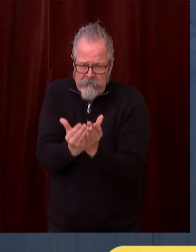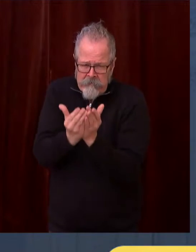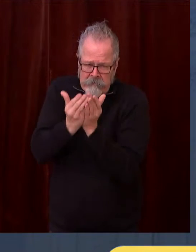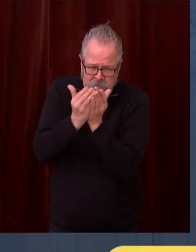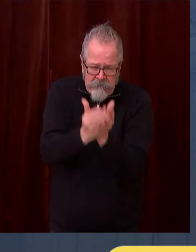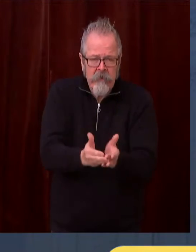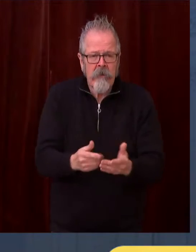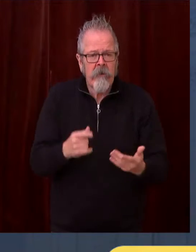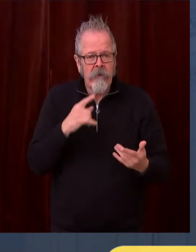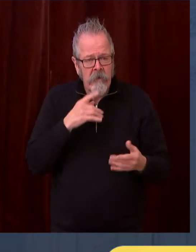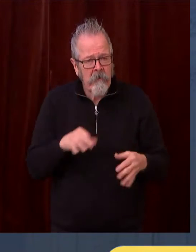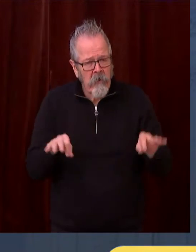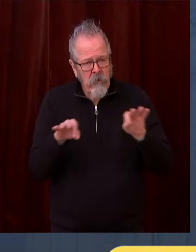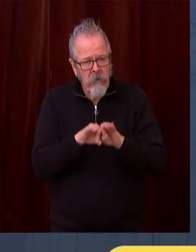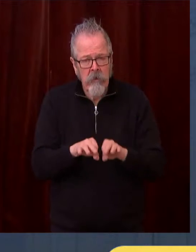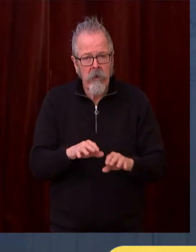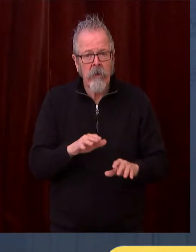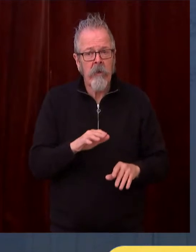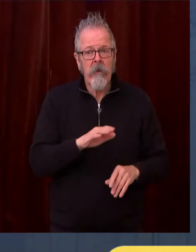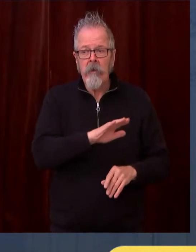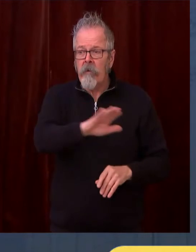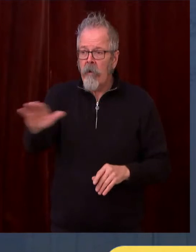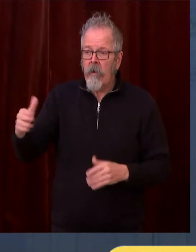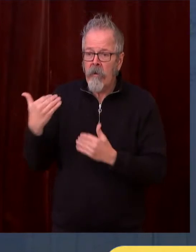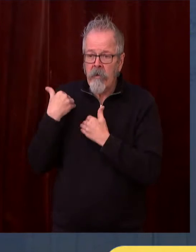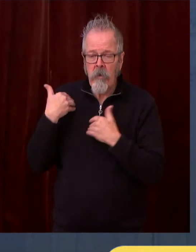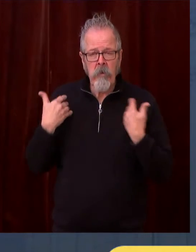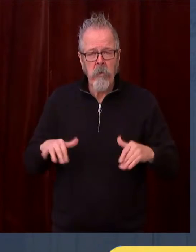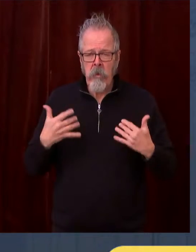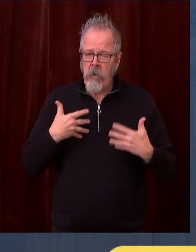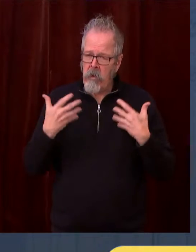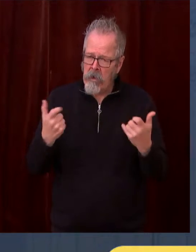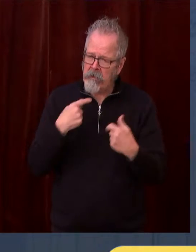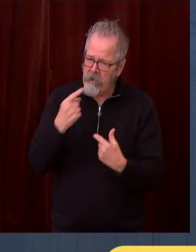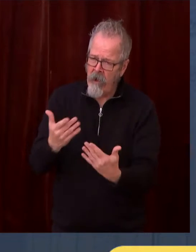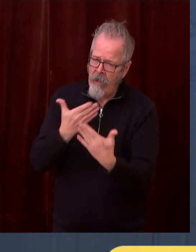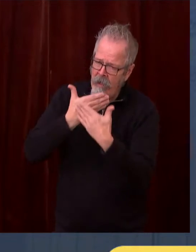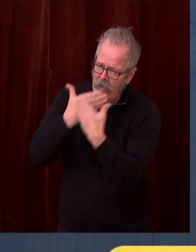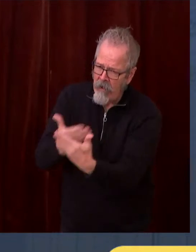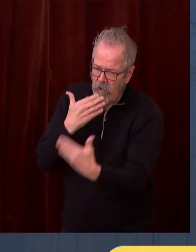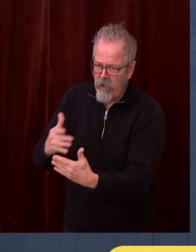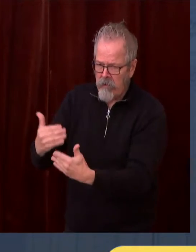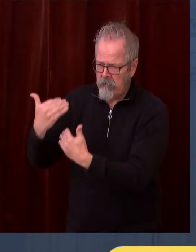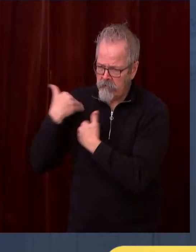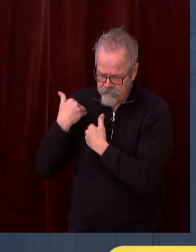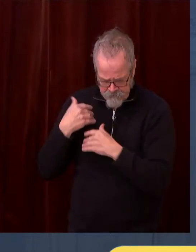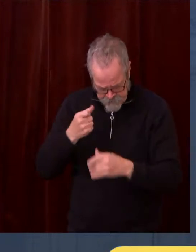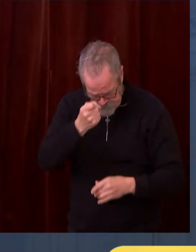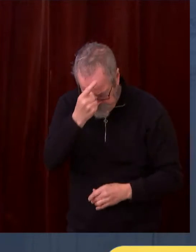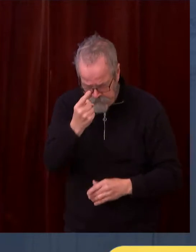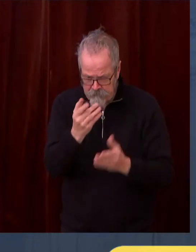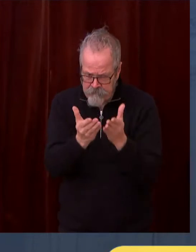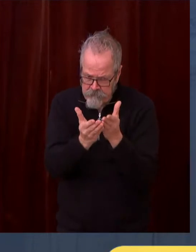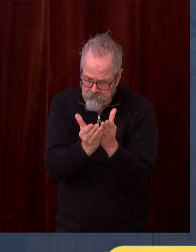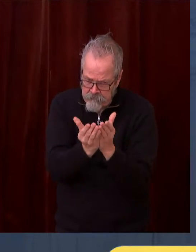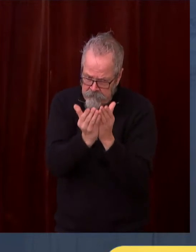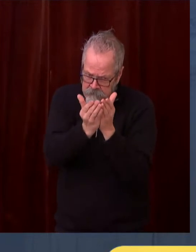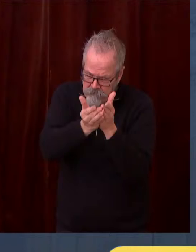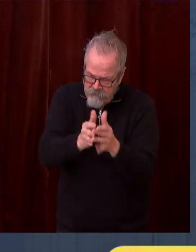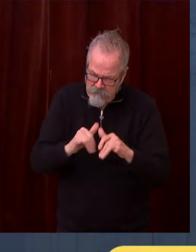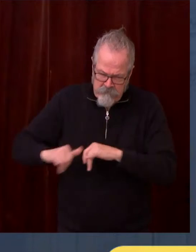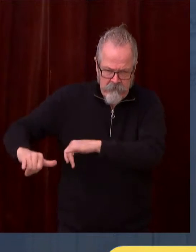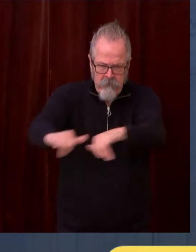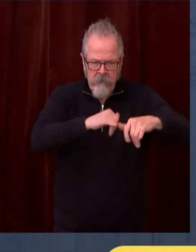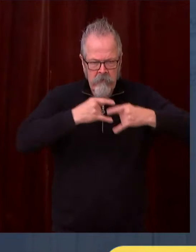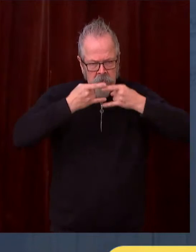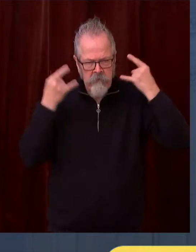So our safety measures will continue for the months to come, with increasing confidence that our own personal